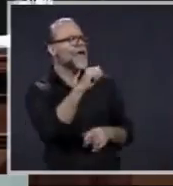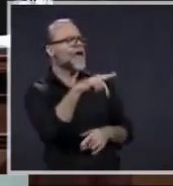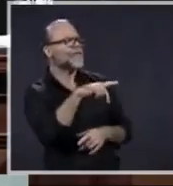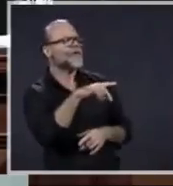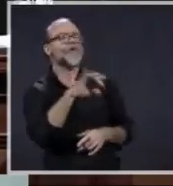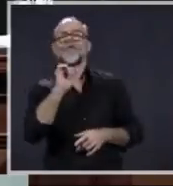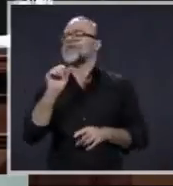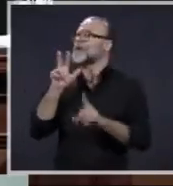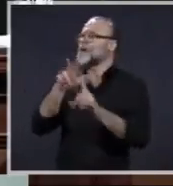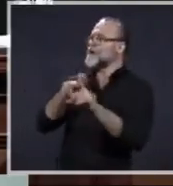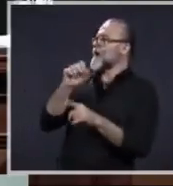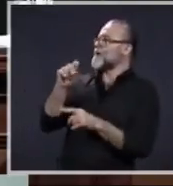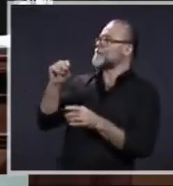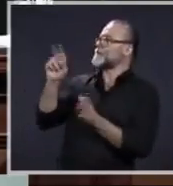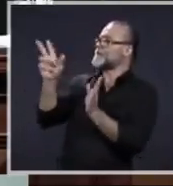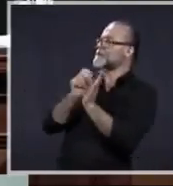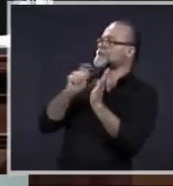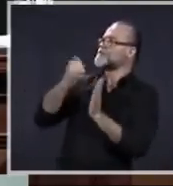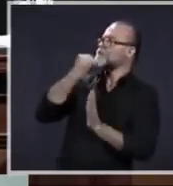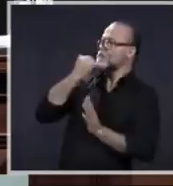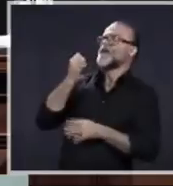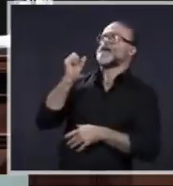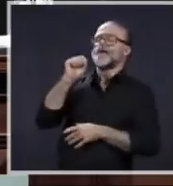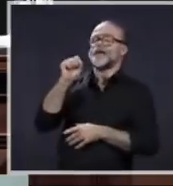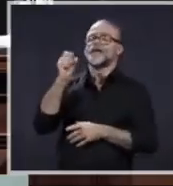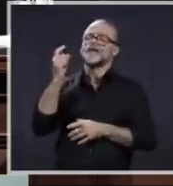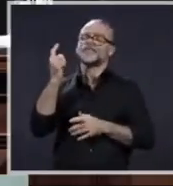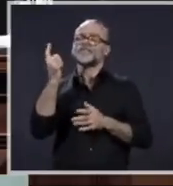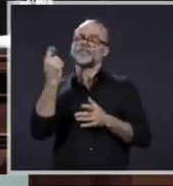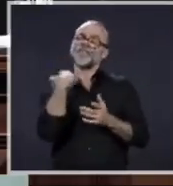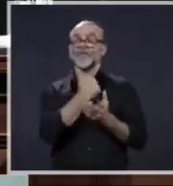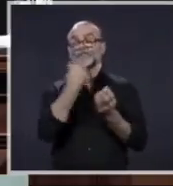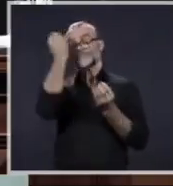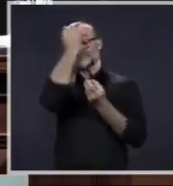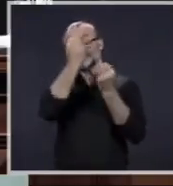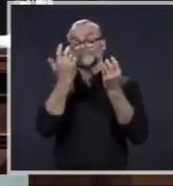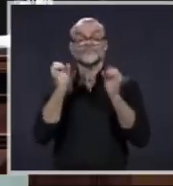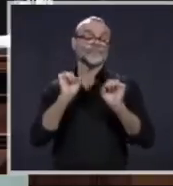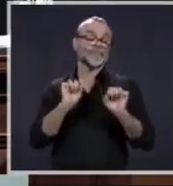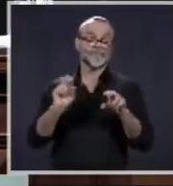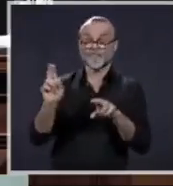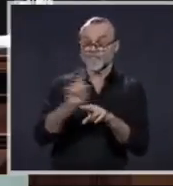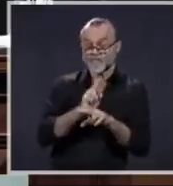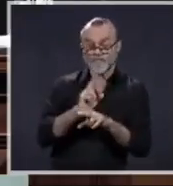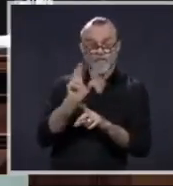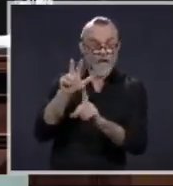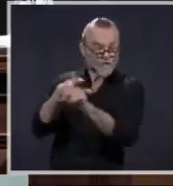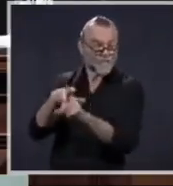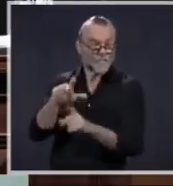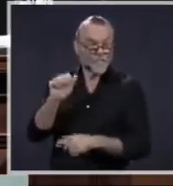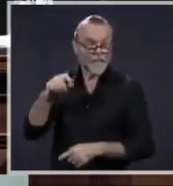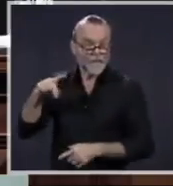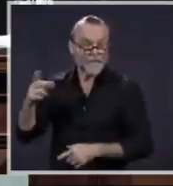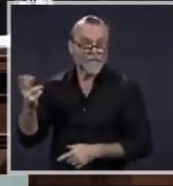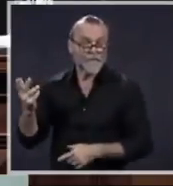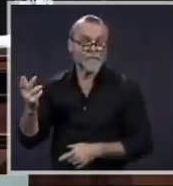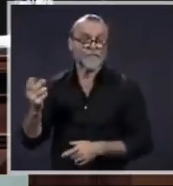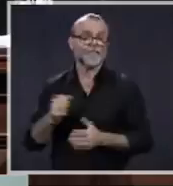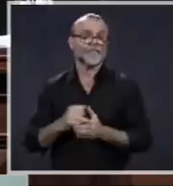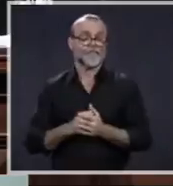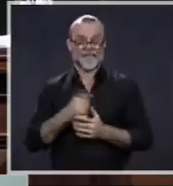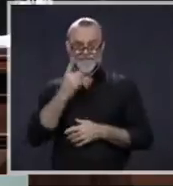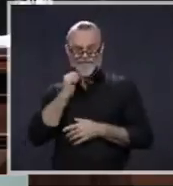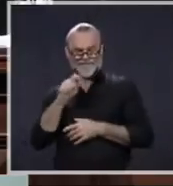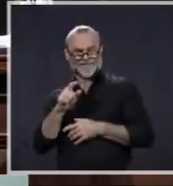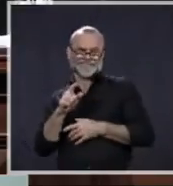what do you say parents should do if they have to return to work but don't have